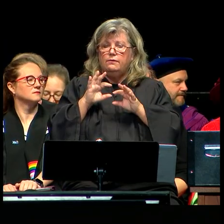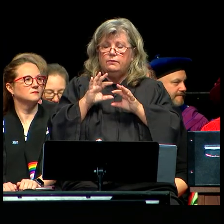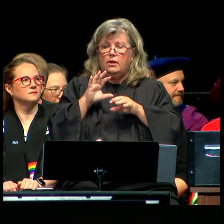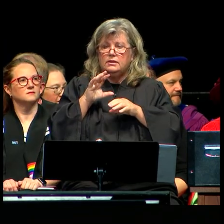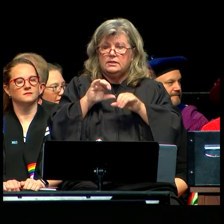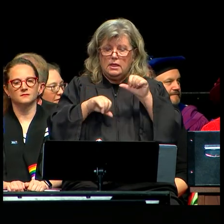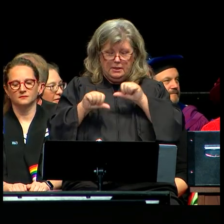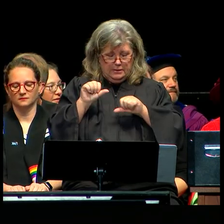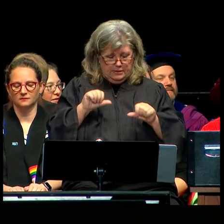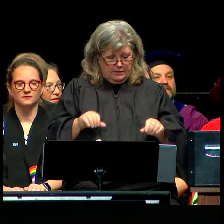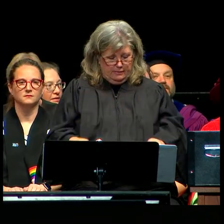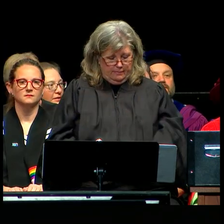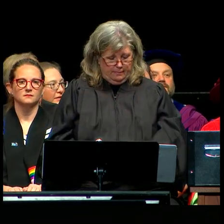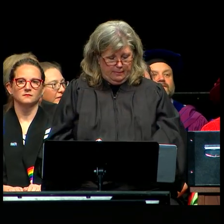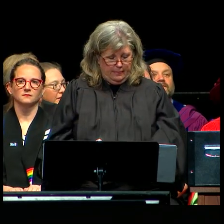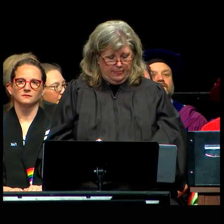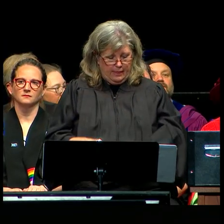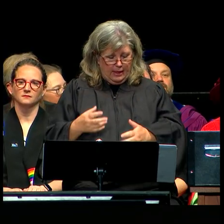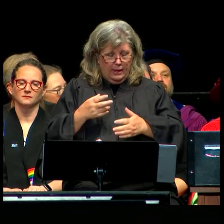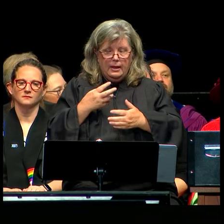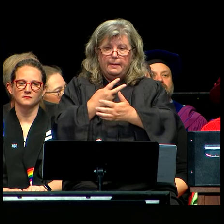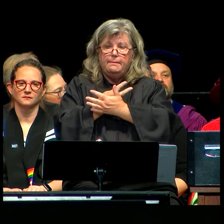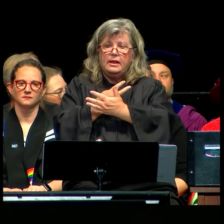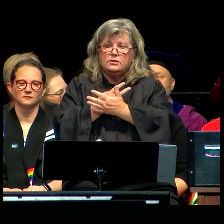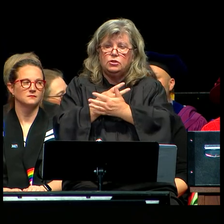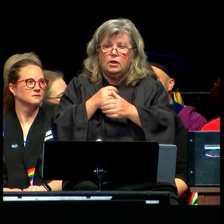Master of Science in Applied Mathematics.